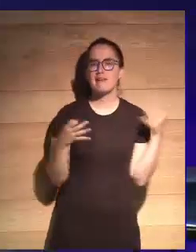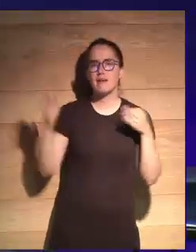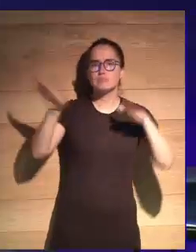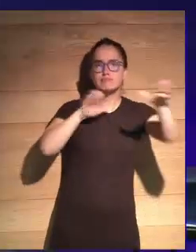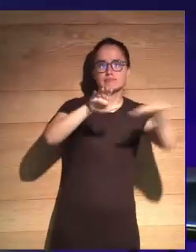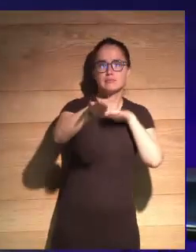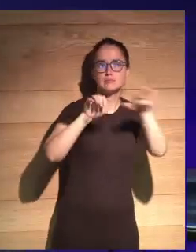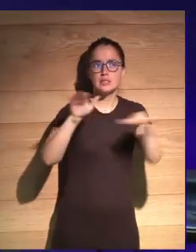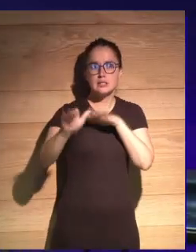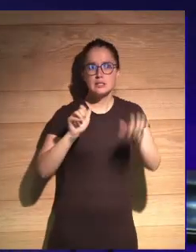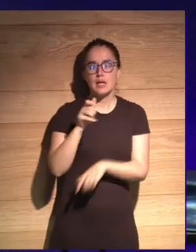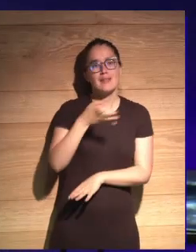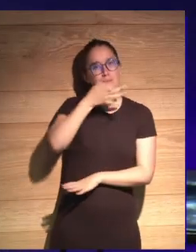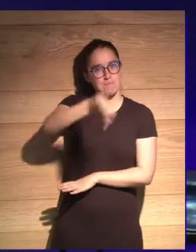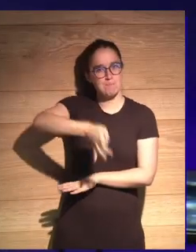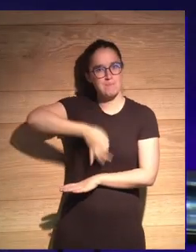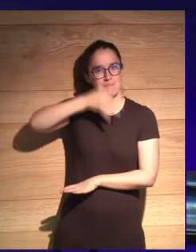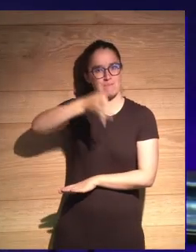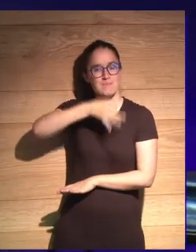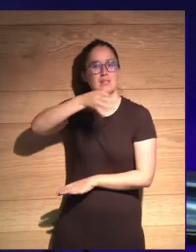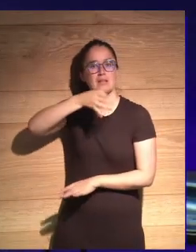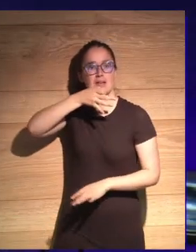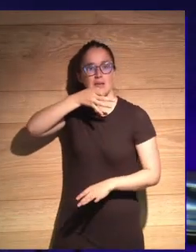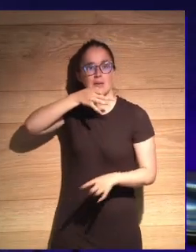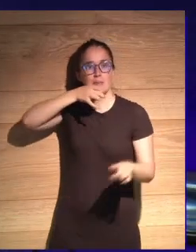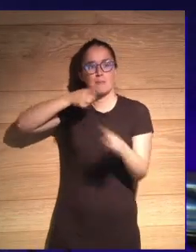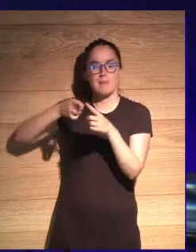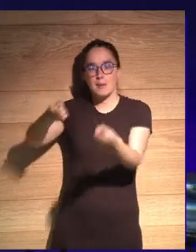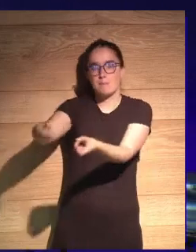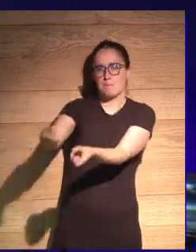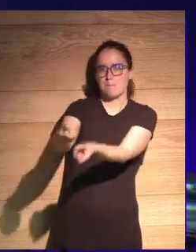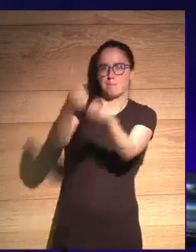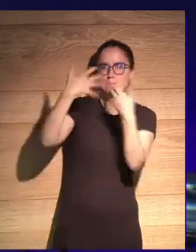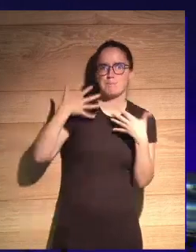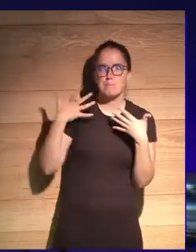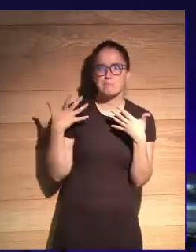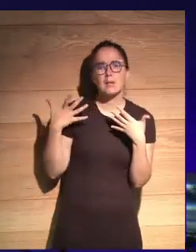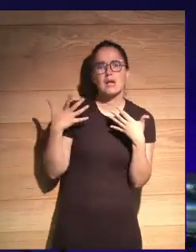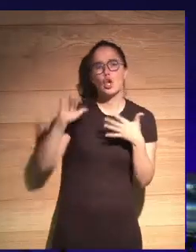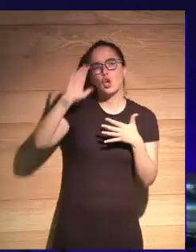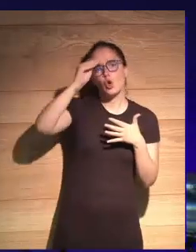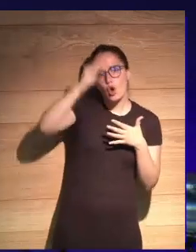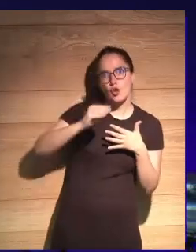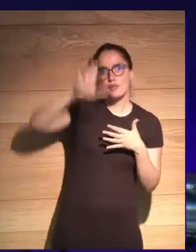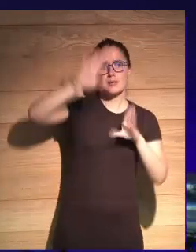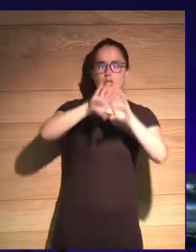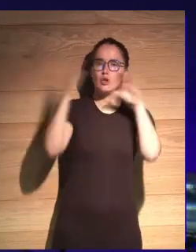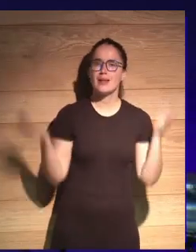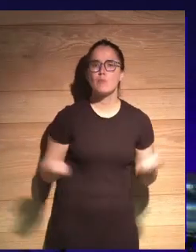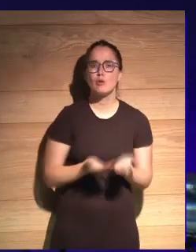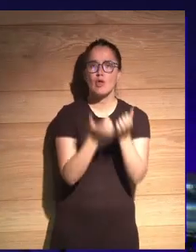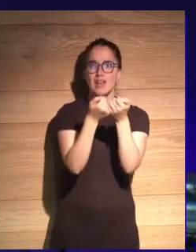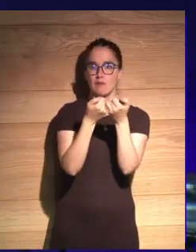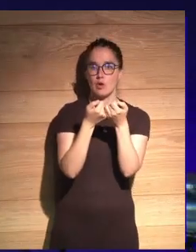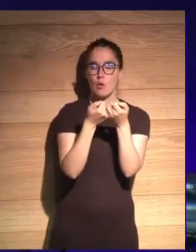Because of this, in this conference, we have brought some presenters to share